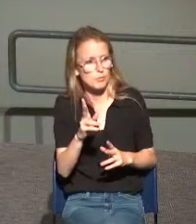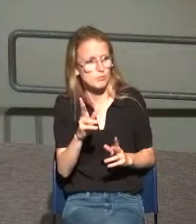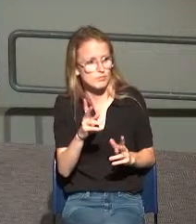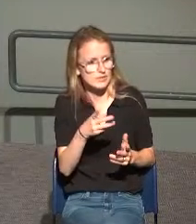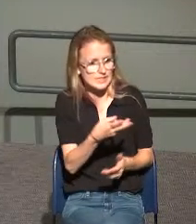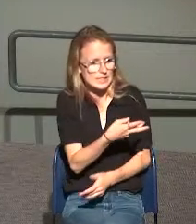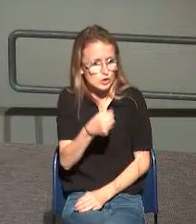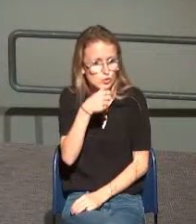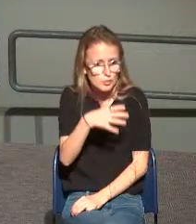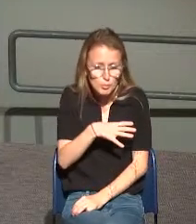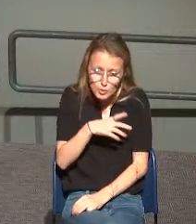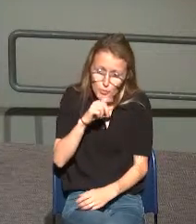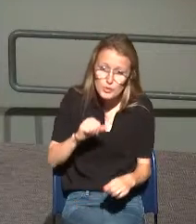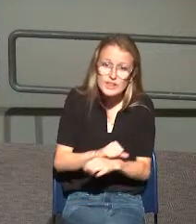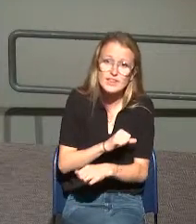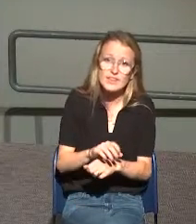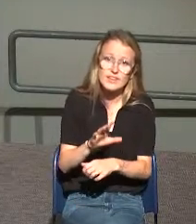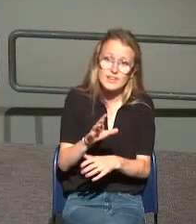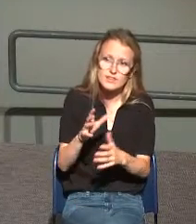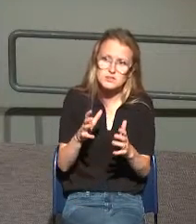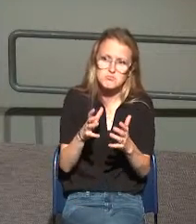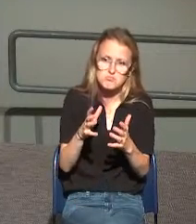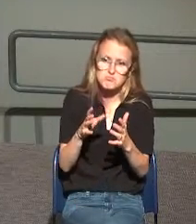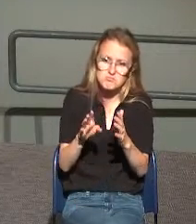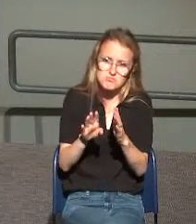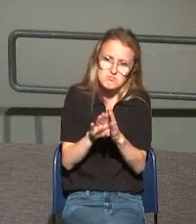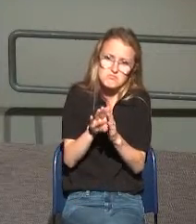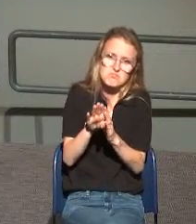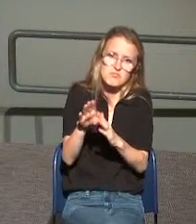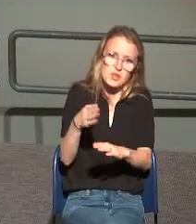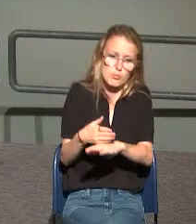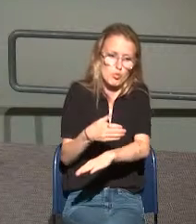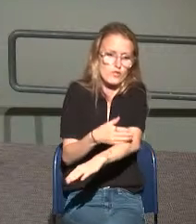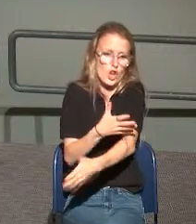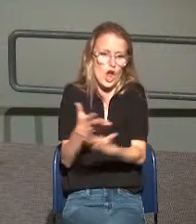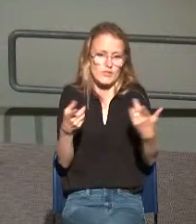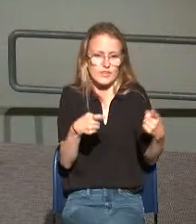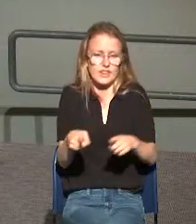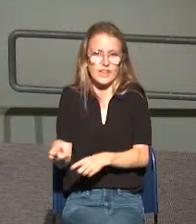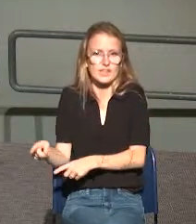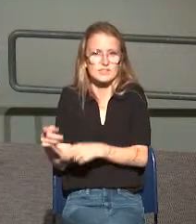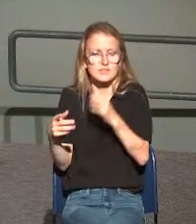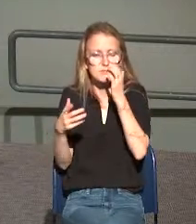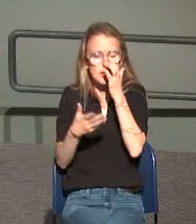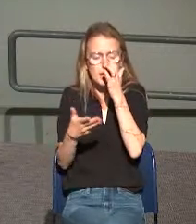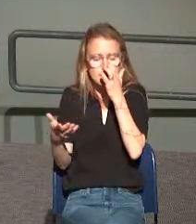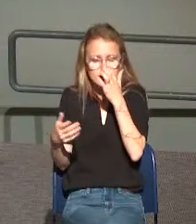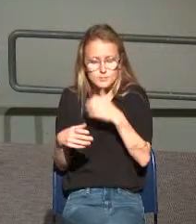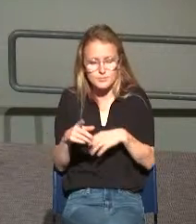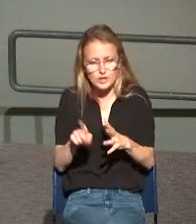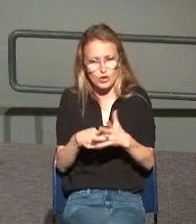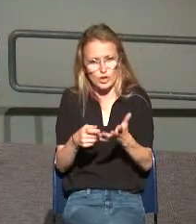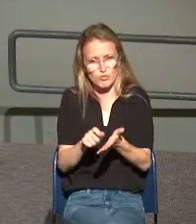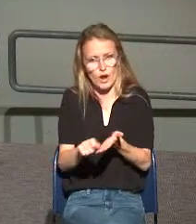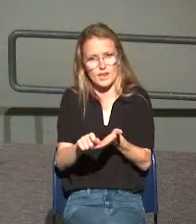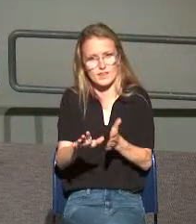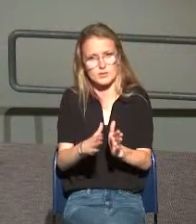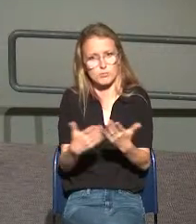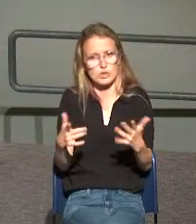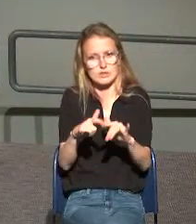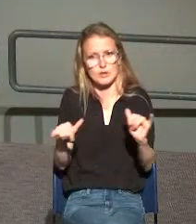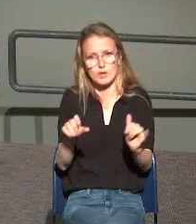behind them and how they opened doors. The other thing that was hugely helpful, I started writing this book just about the time COVID